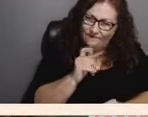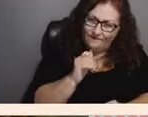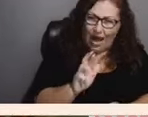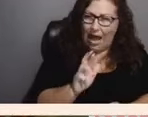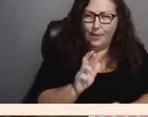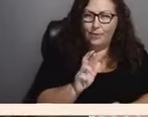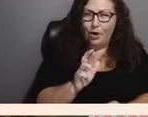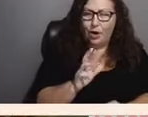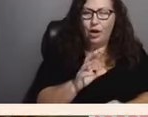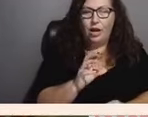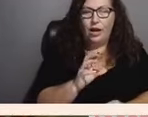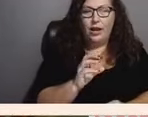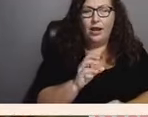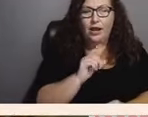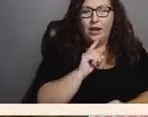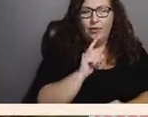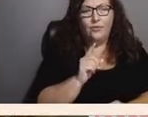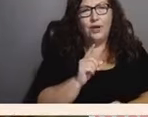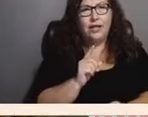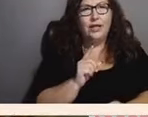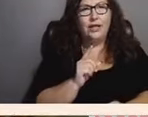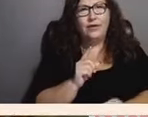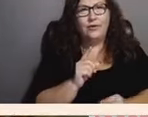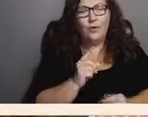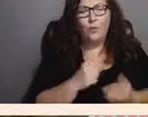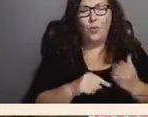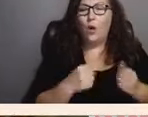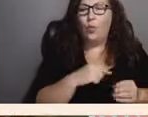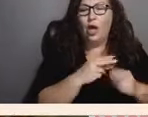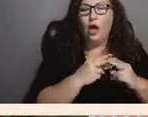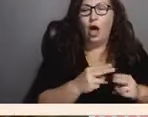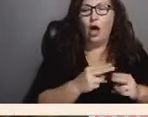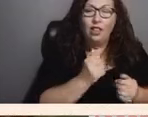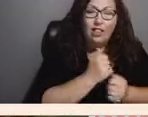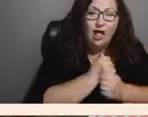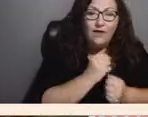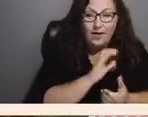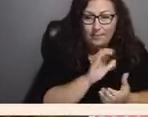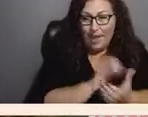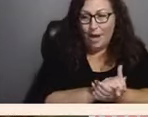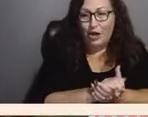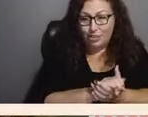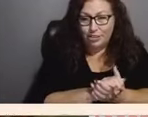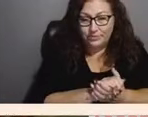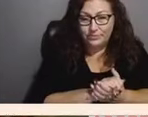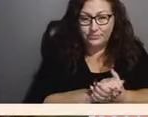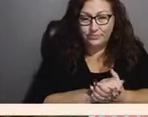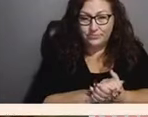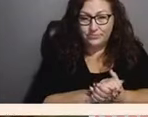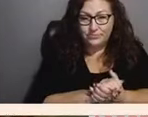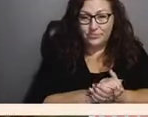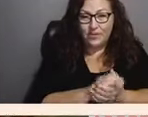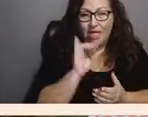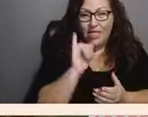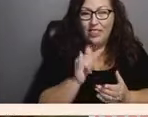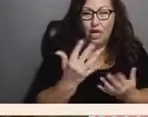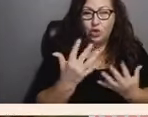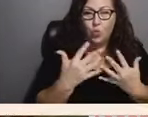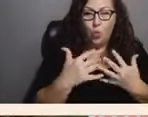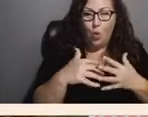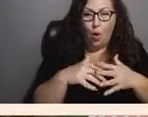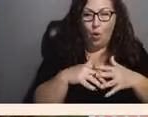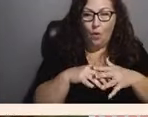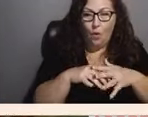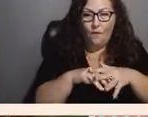blanket that we call love and marriage that is woven together, that woves